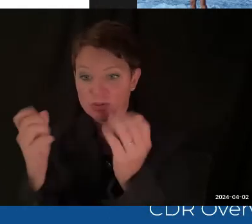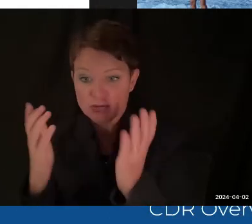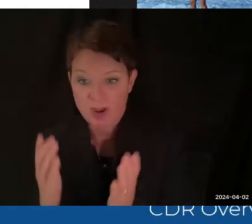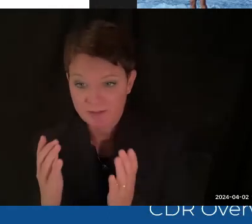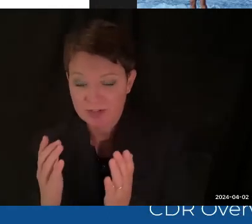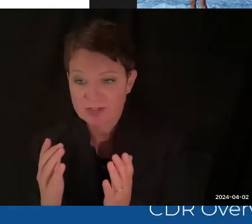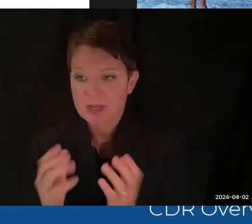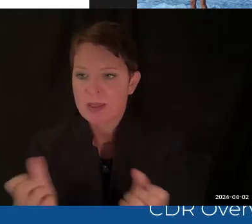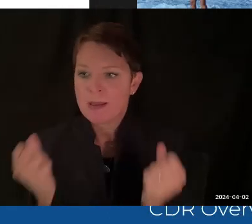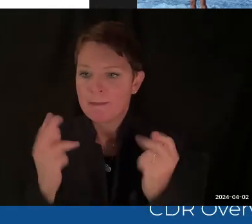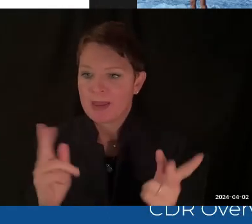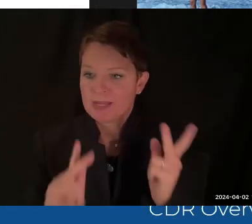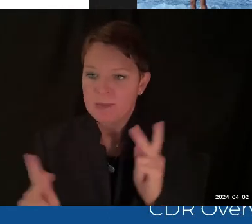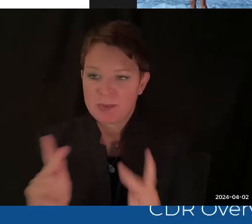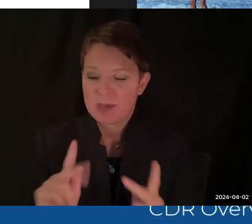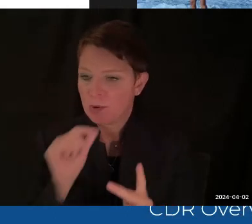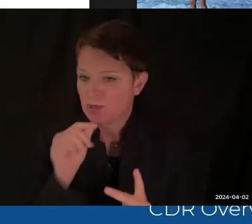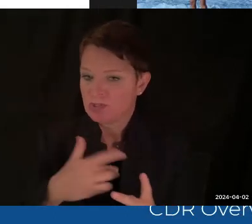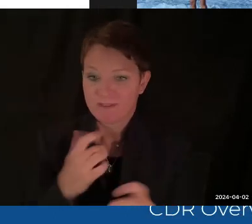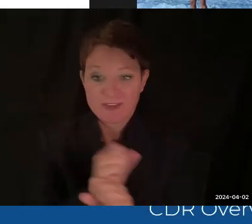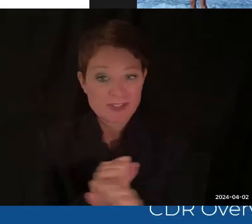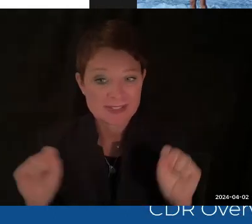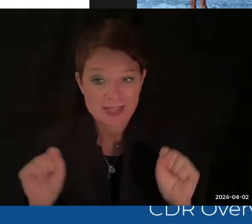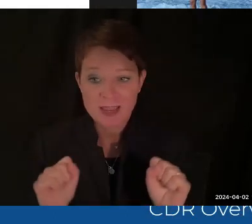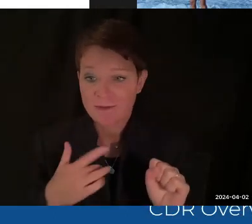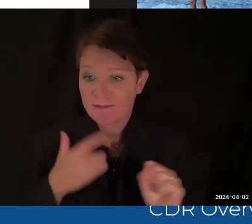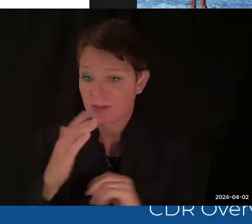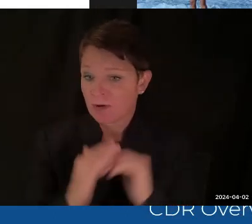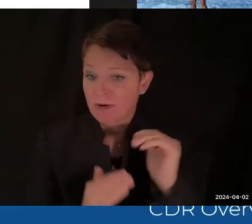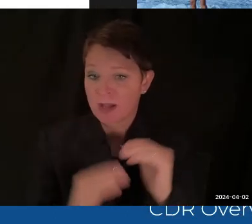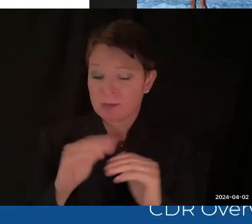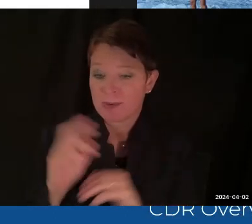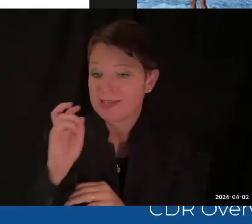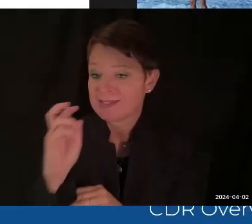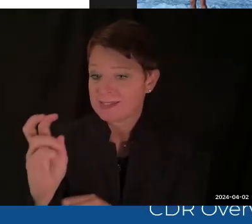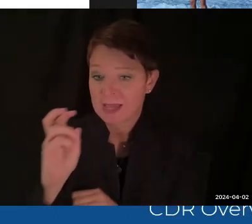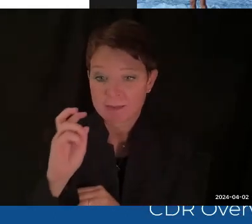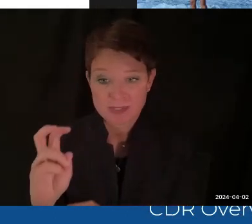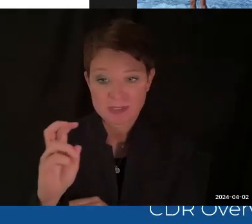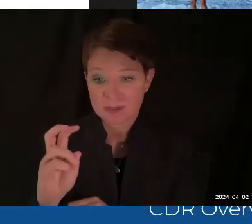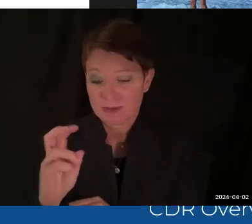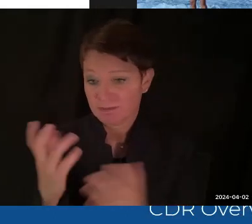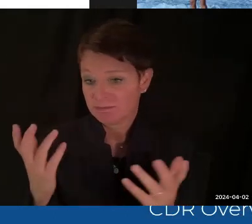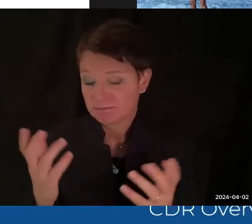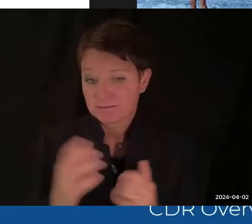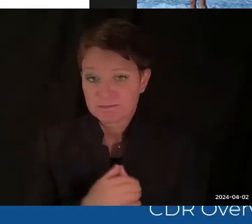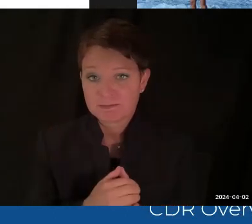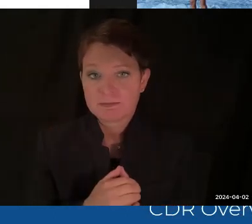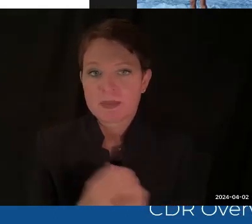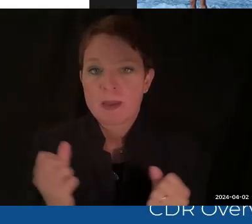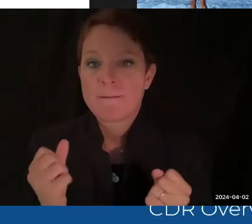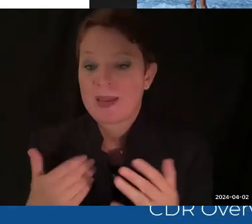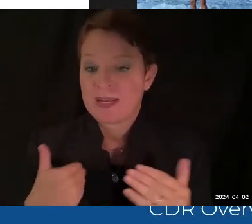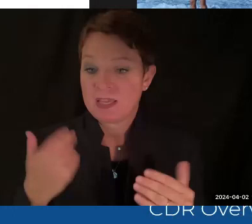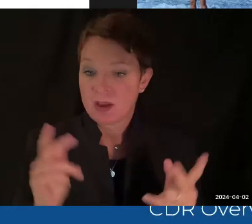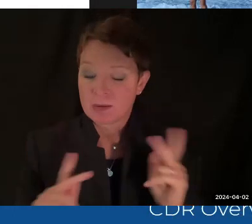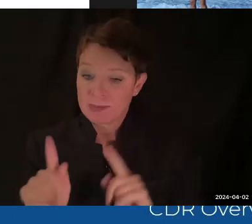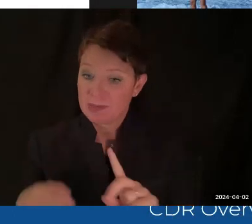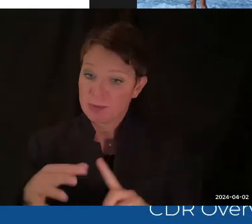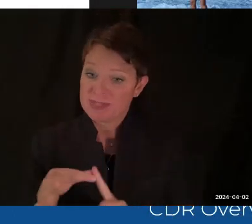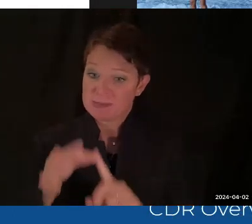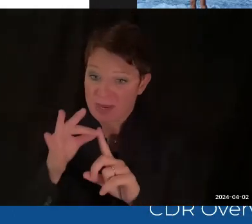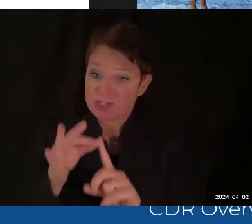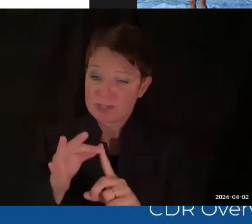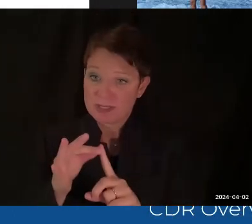And many people do not feel safe or comfortable in SEPTA's public transit. A lot of young people,